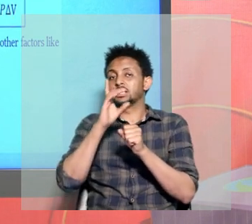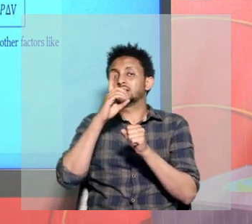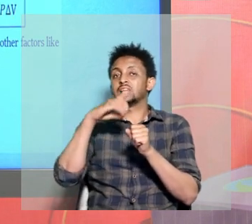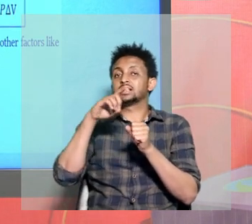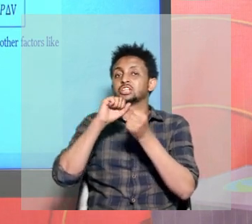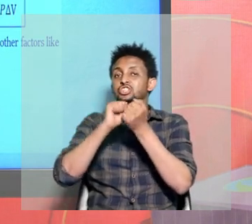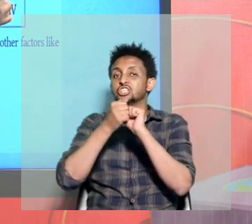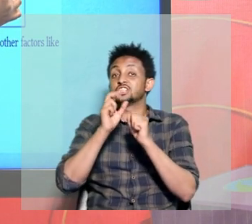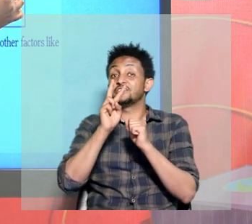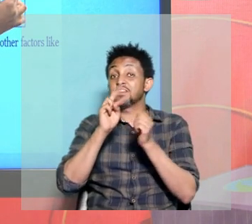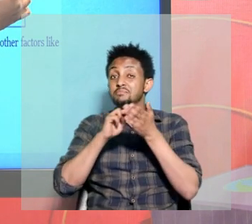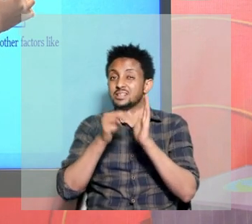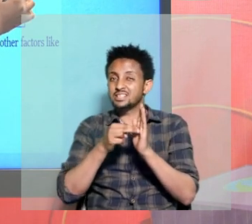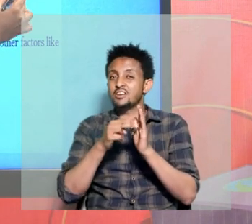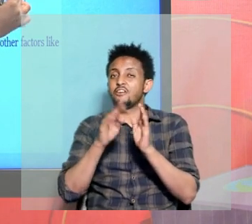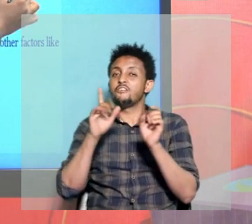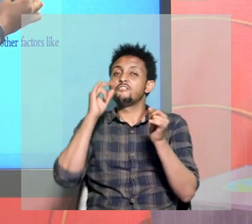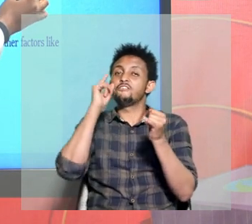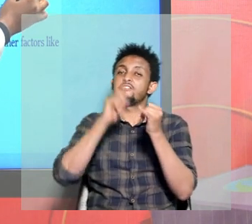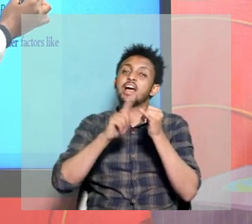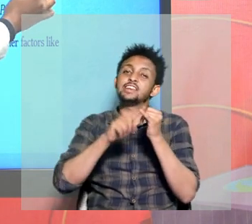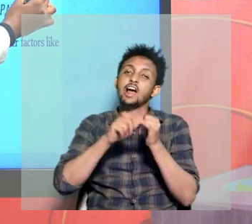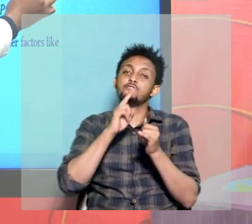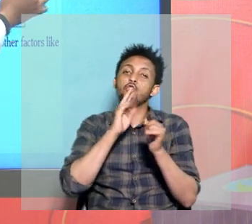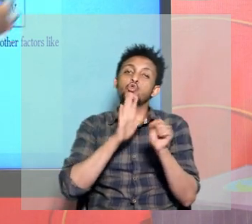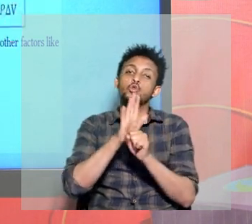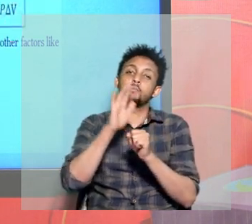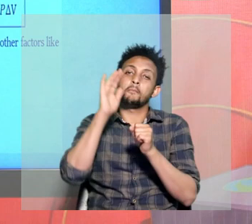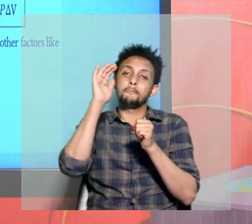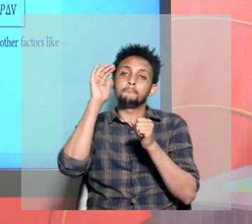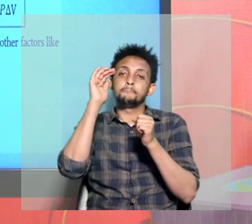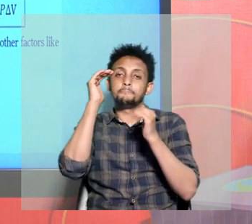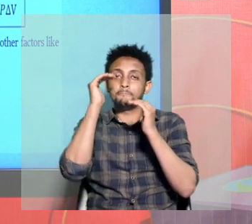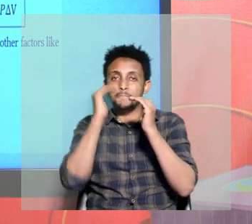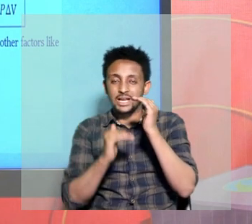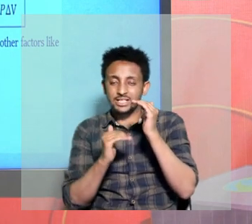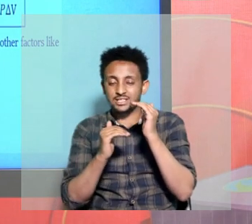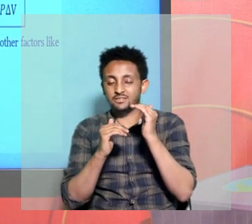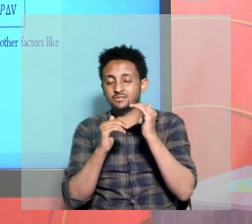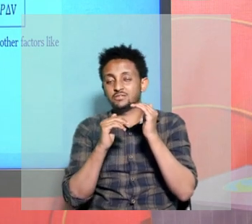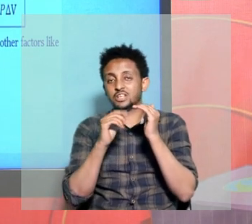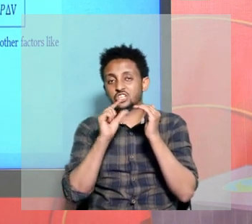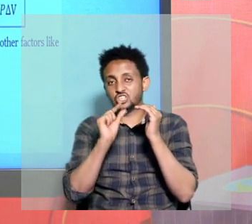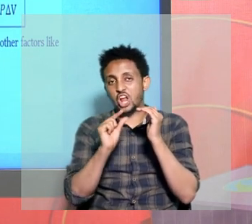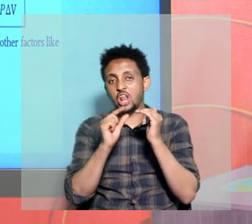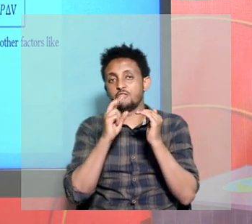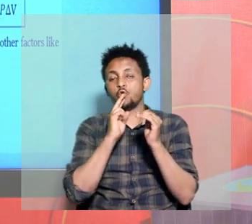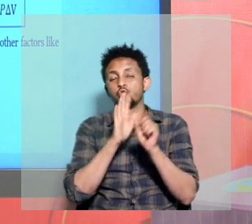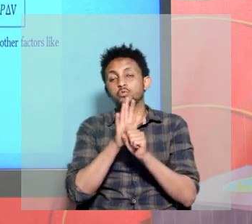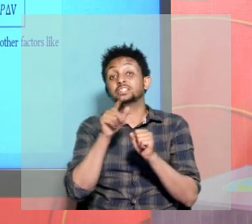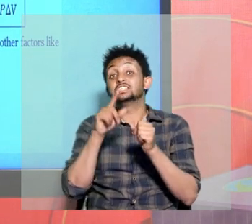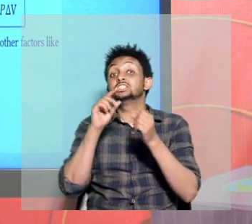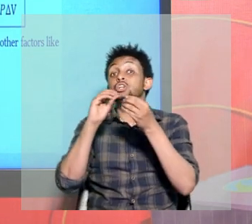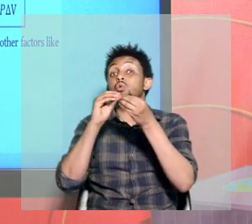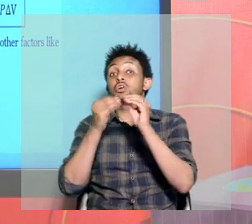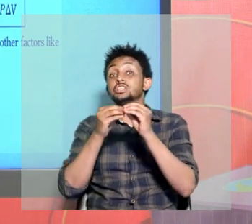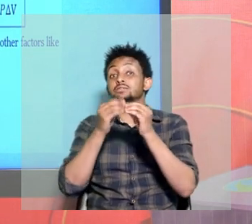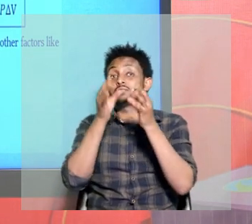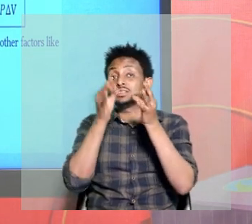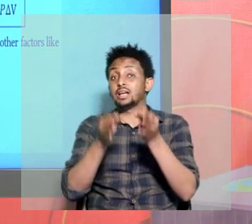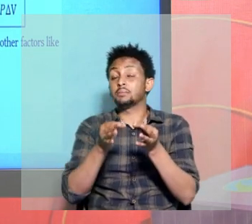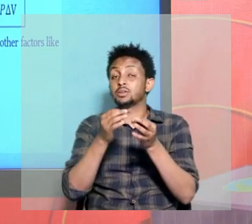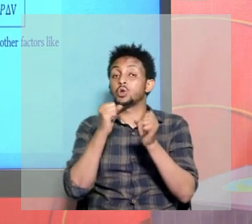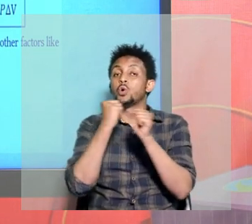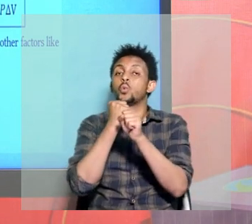or change in V, means the final volume minus the initial volume. So it's possible to use this equation to determine